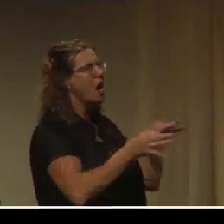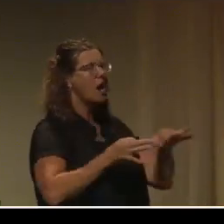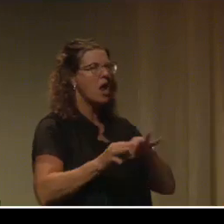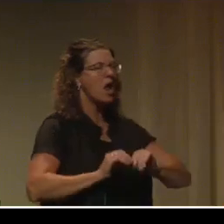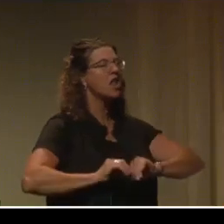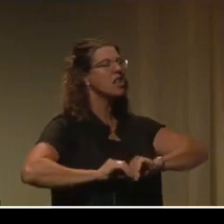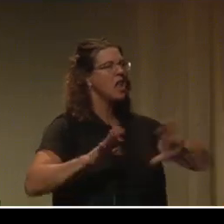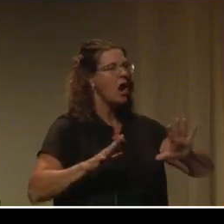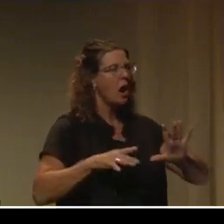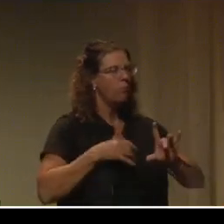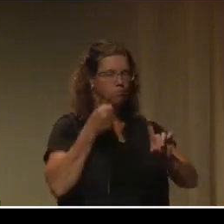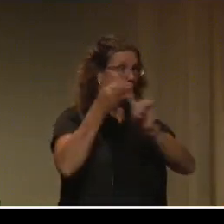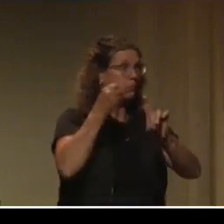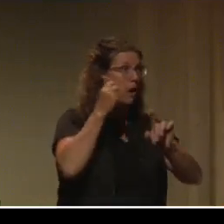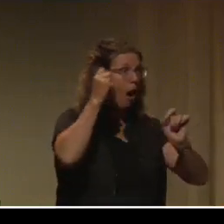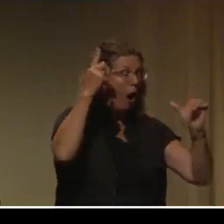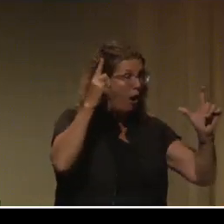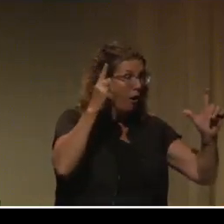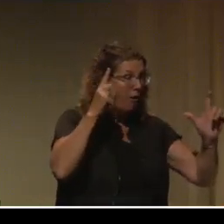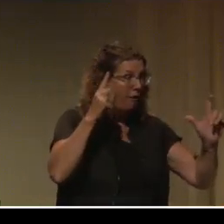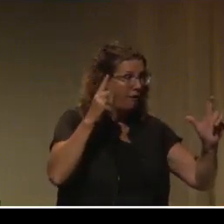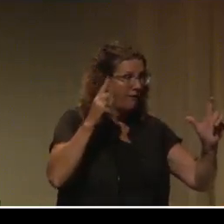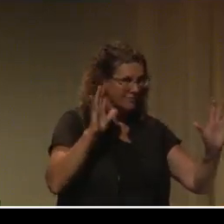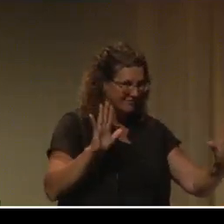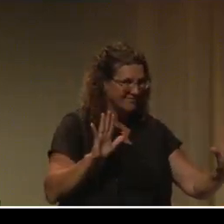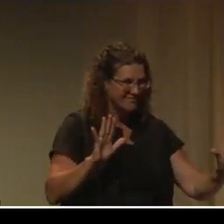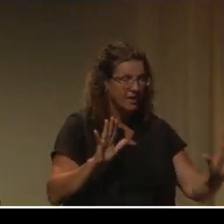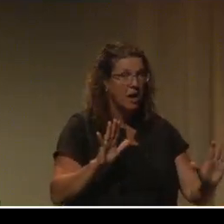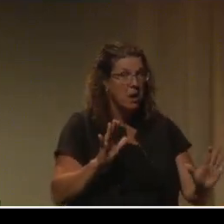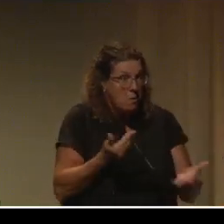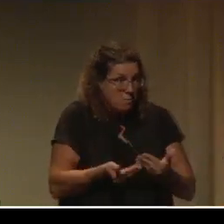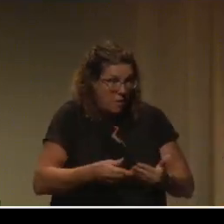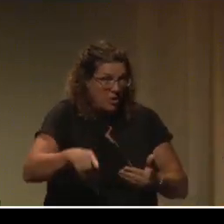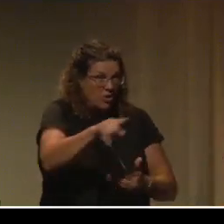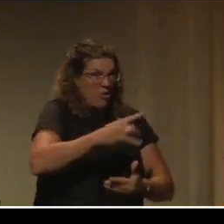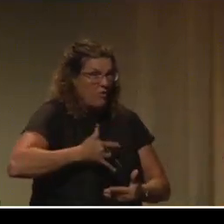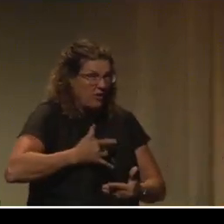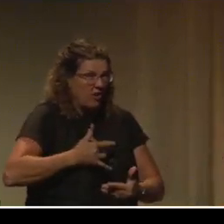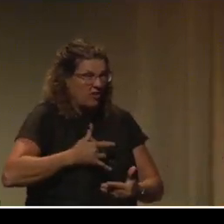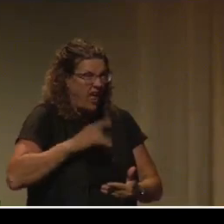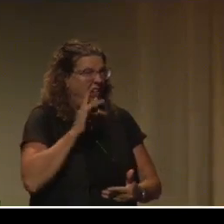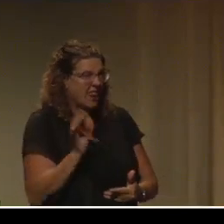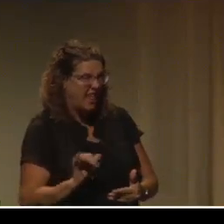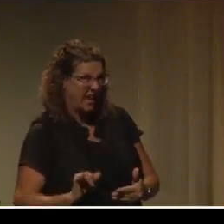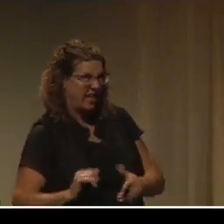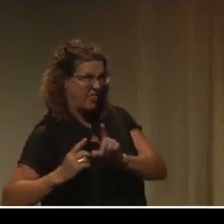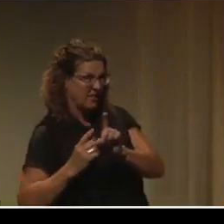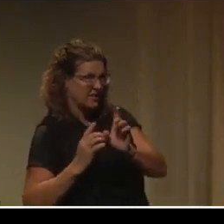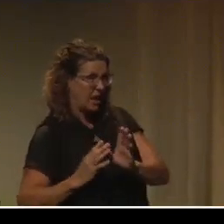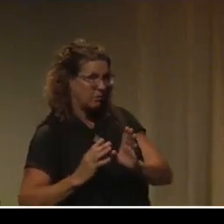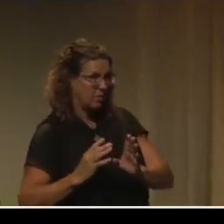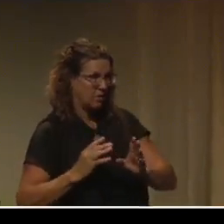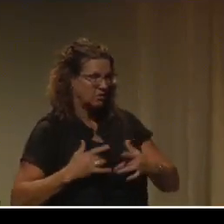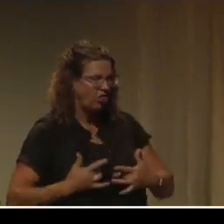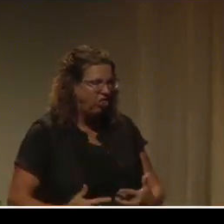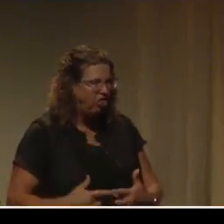here today who's in the place of one of these disciples. I'll tell you, man, I've been there many times in my life.